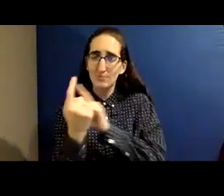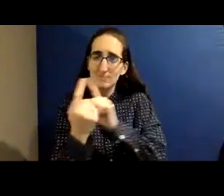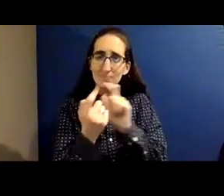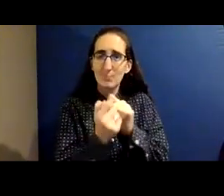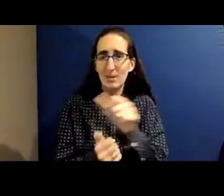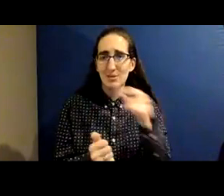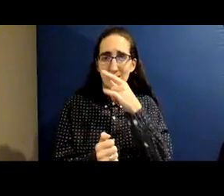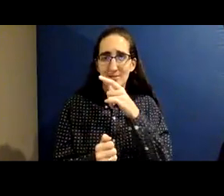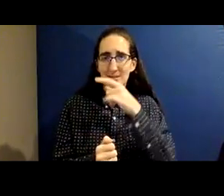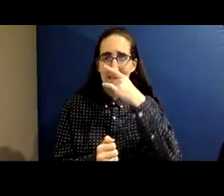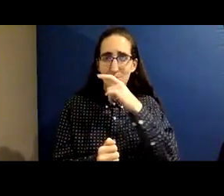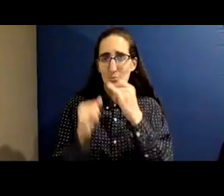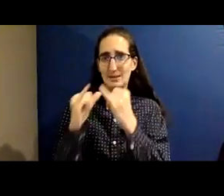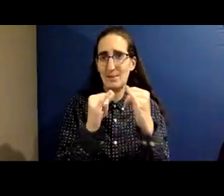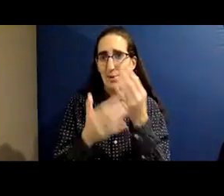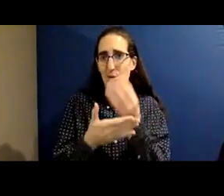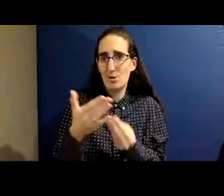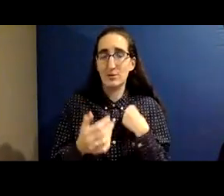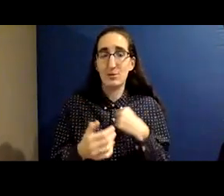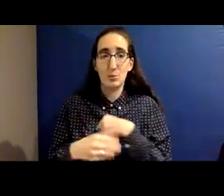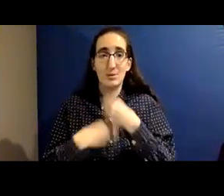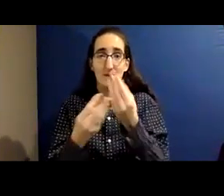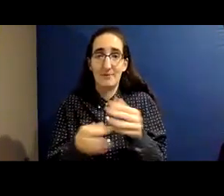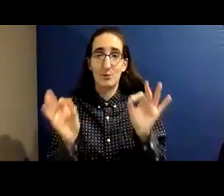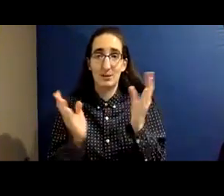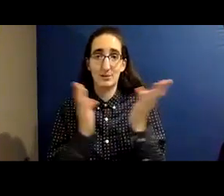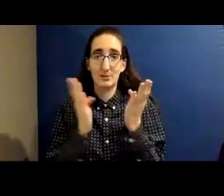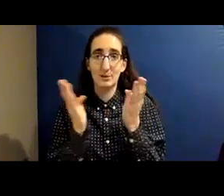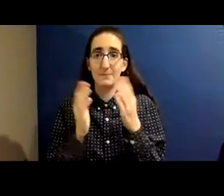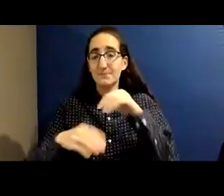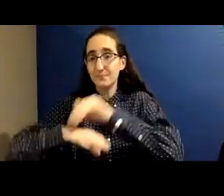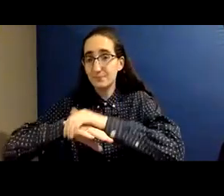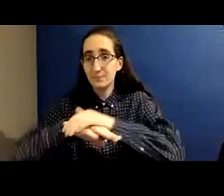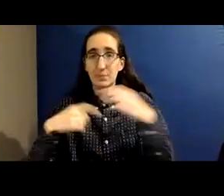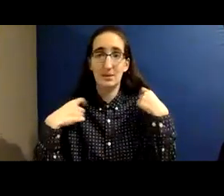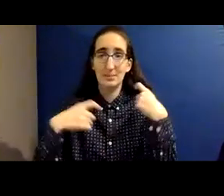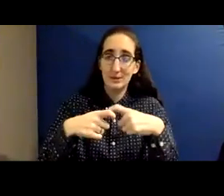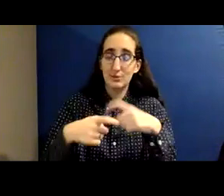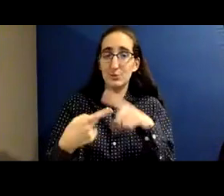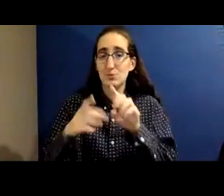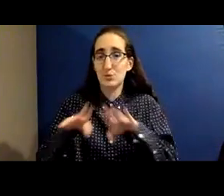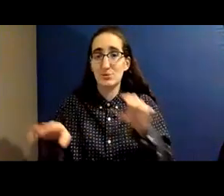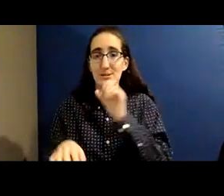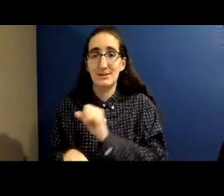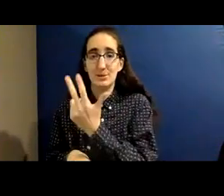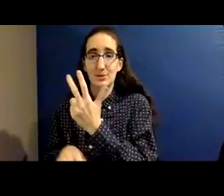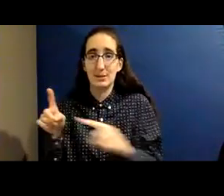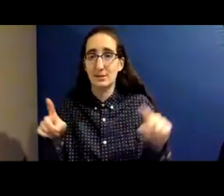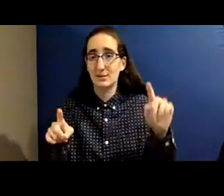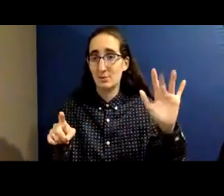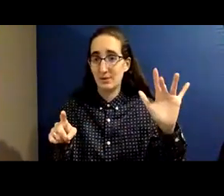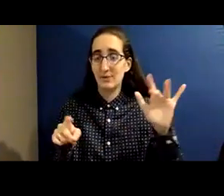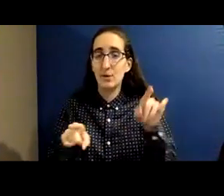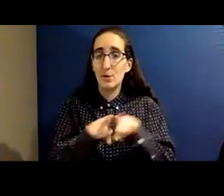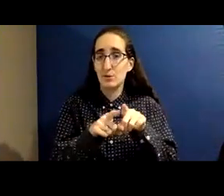similar loss. We provide free services in English and in Spanish to children ages 3 to 25 and